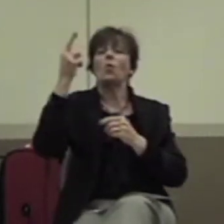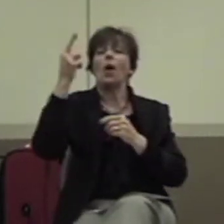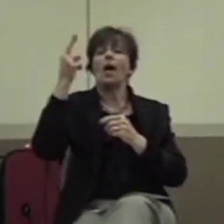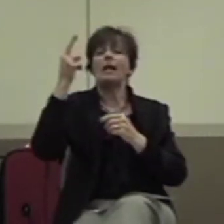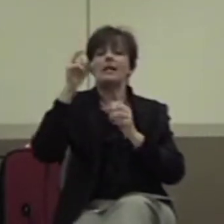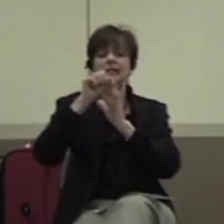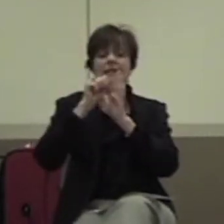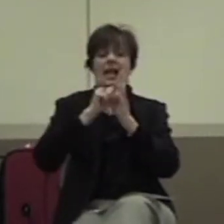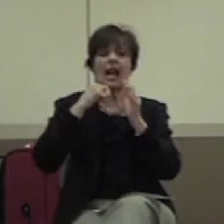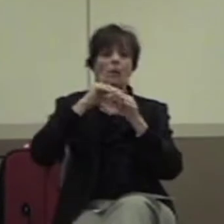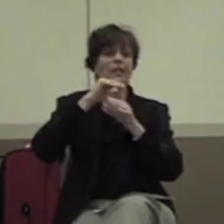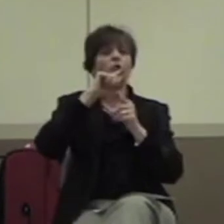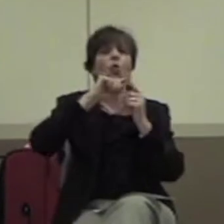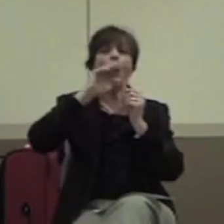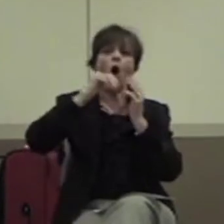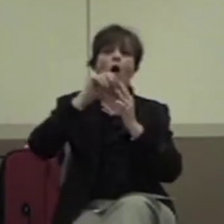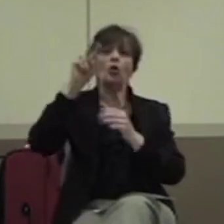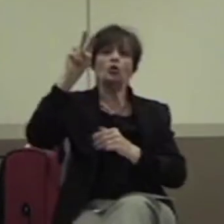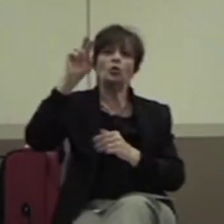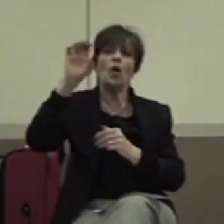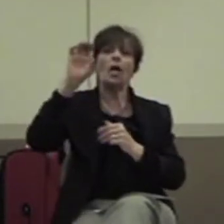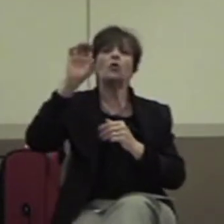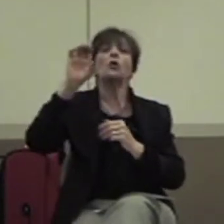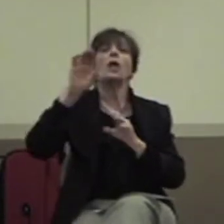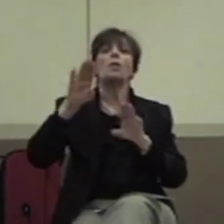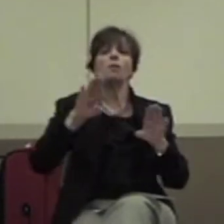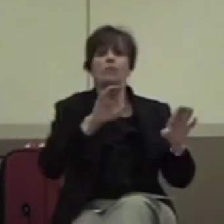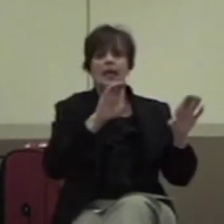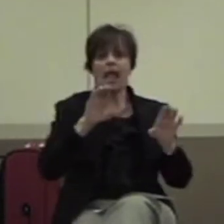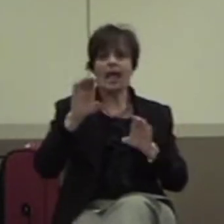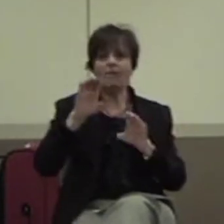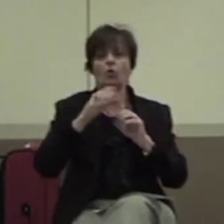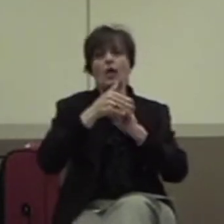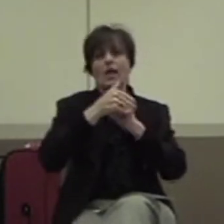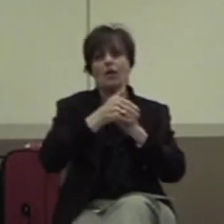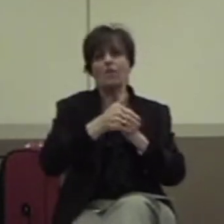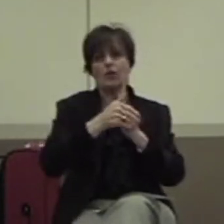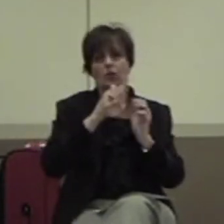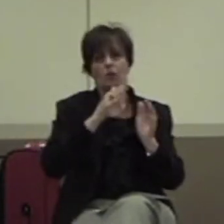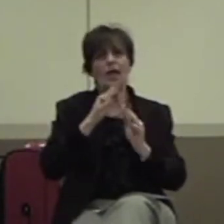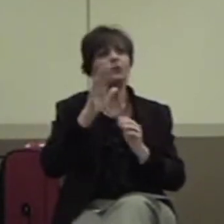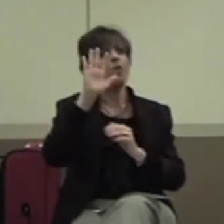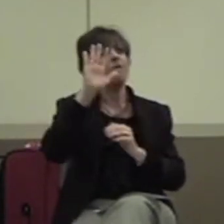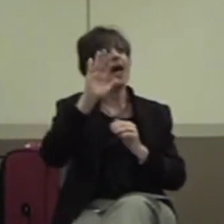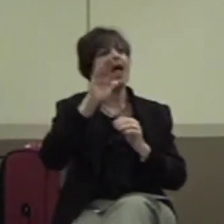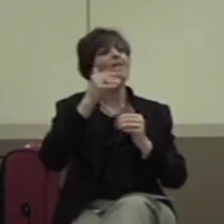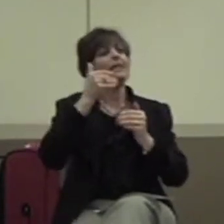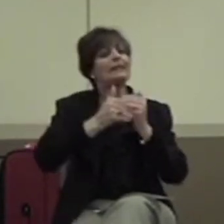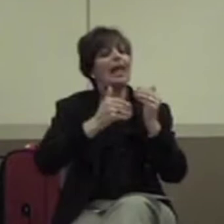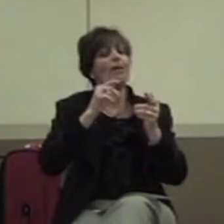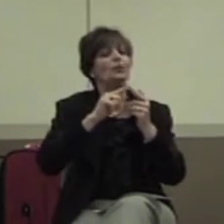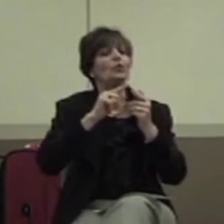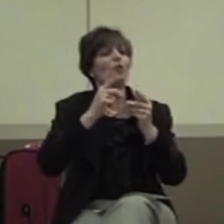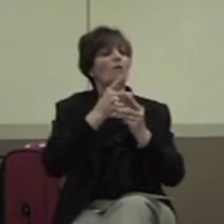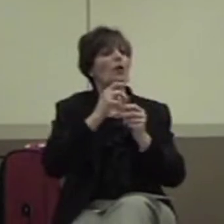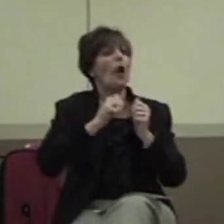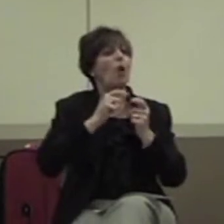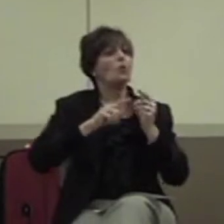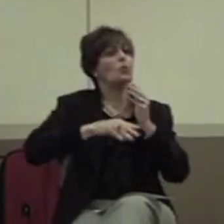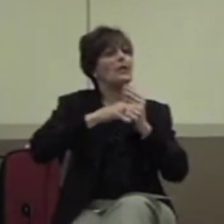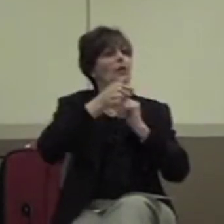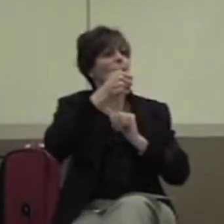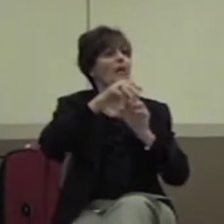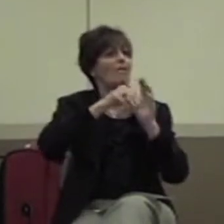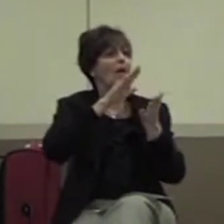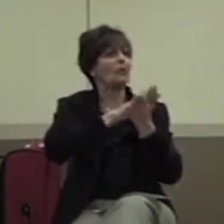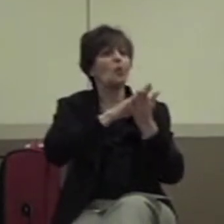that I was sent to, all 200 behavior intervention plans were 5 steps for how to get yourself kicked out of school. I mean, it was just a